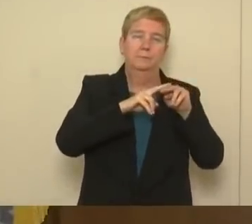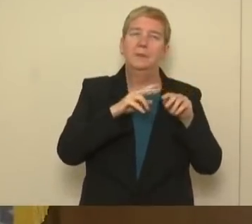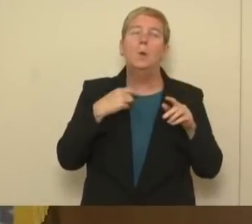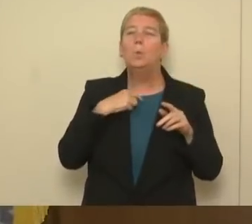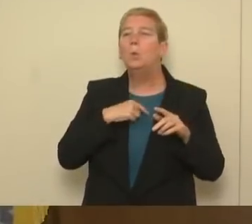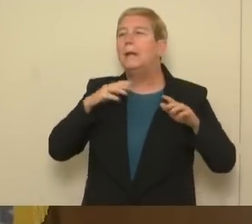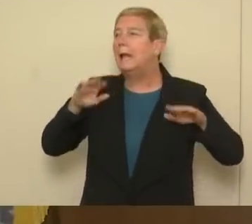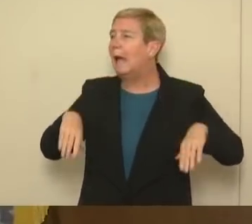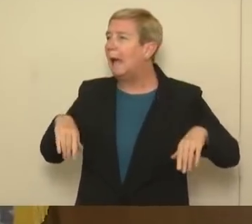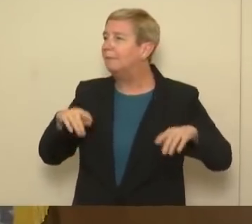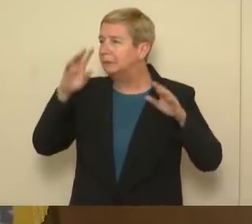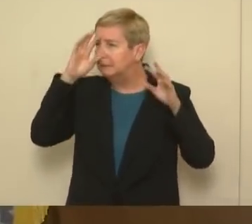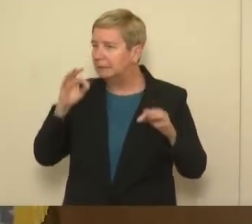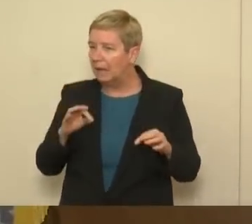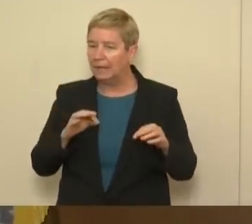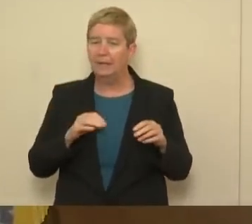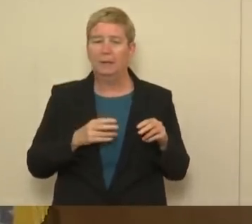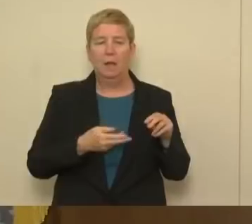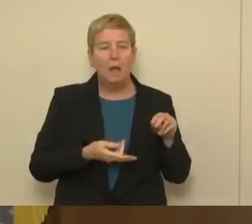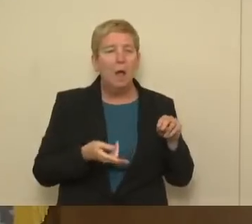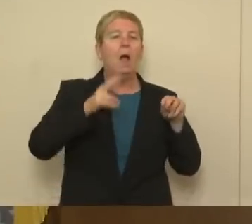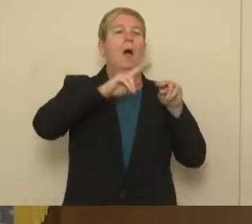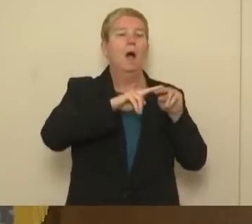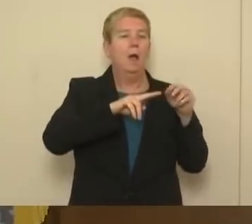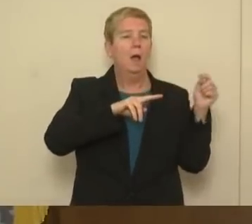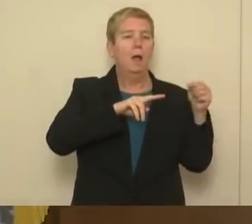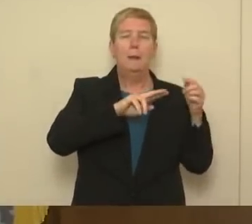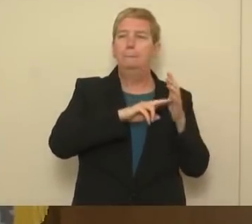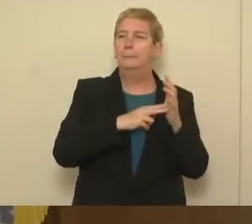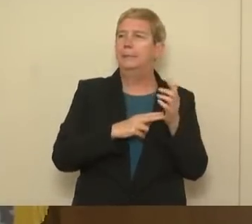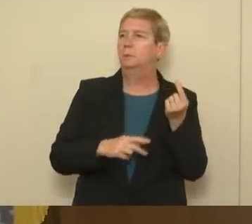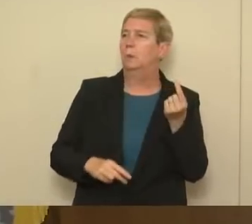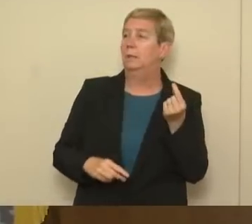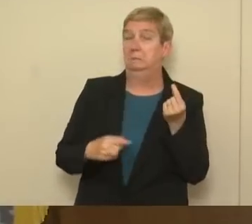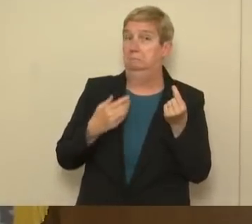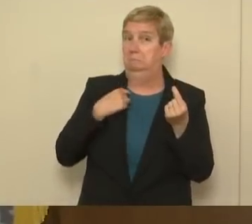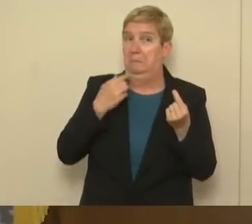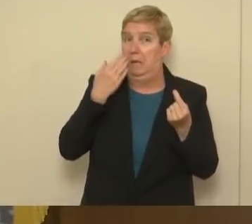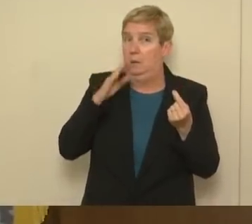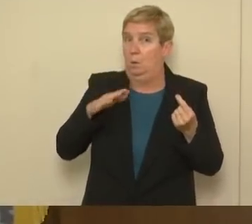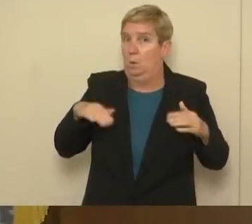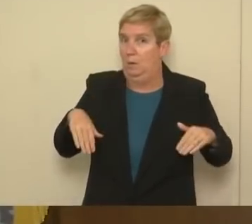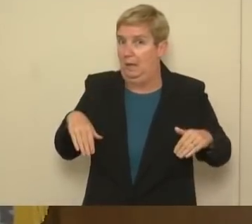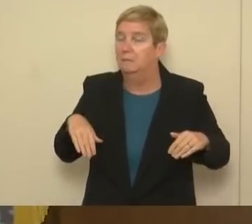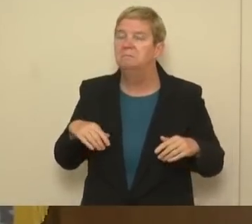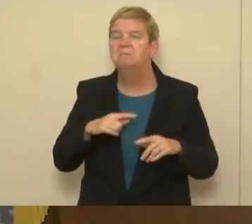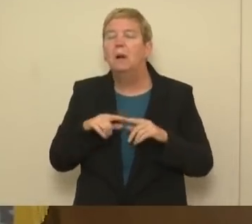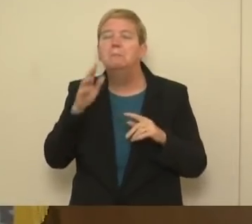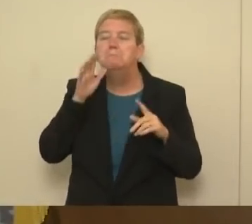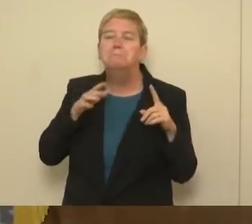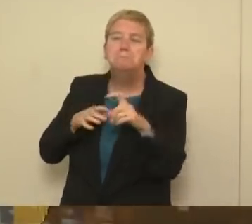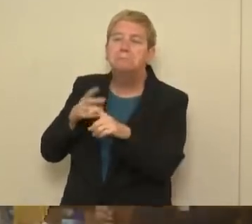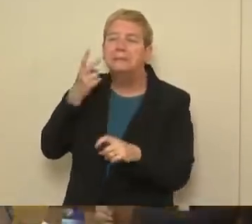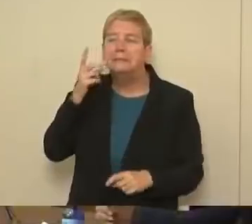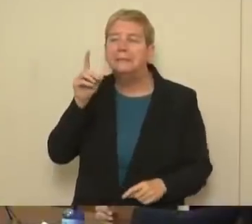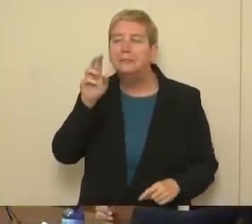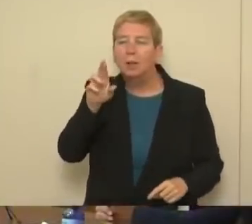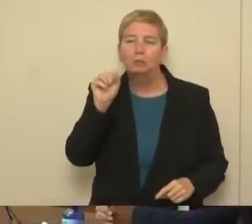acceptable bump, if you will, and I should know that. So let's ask Dr. Grace and get an answer